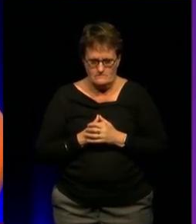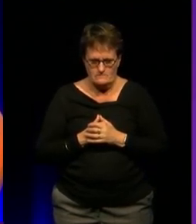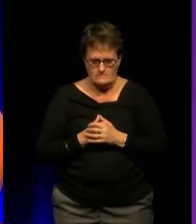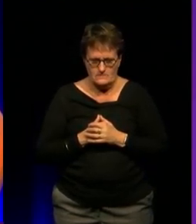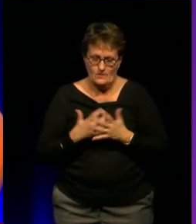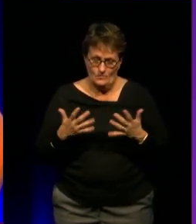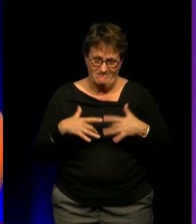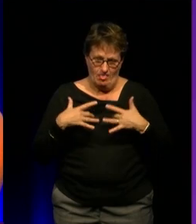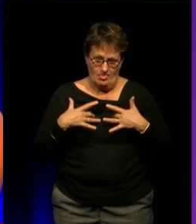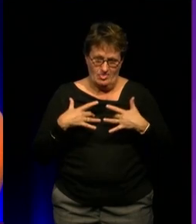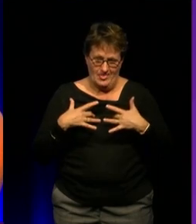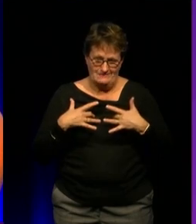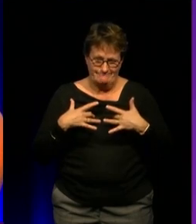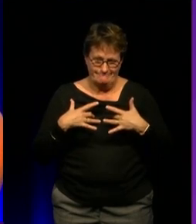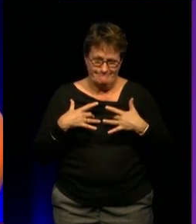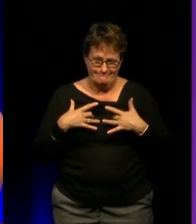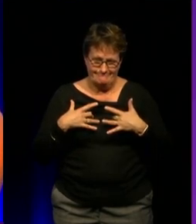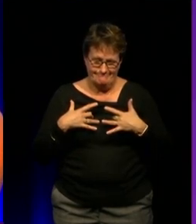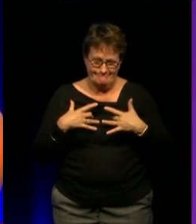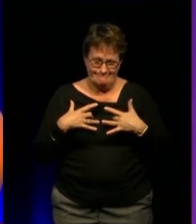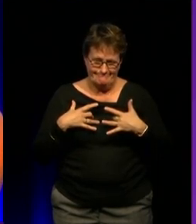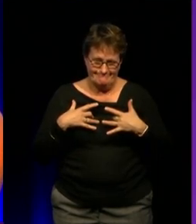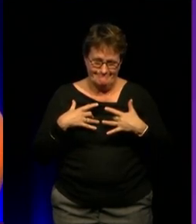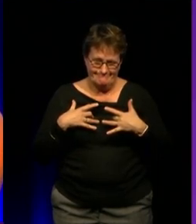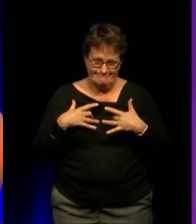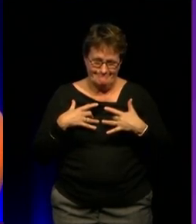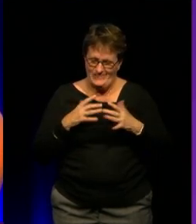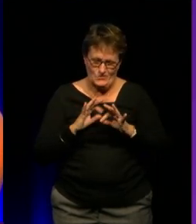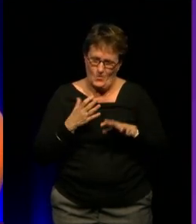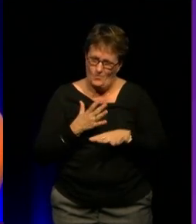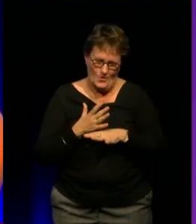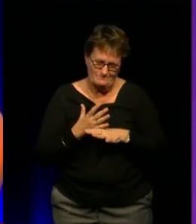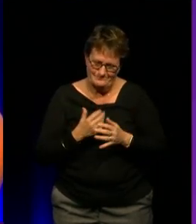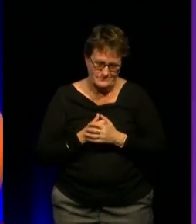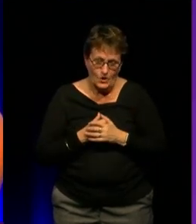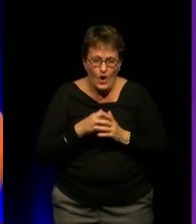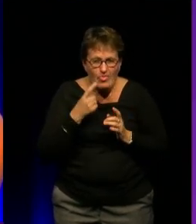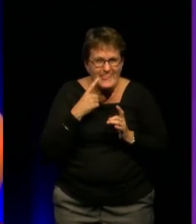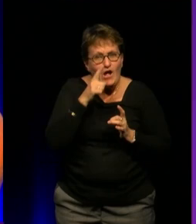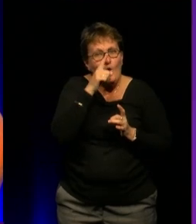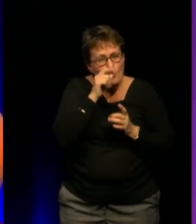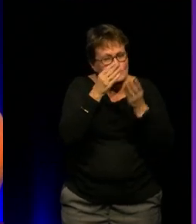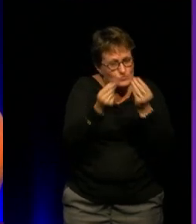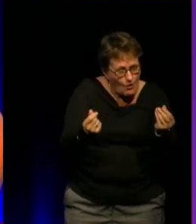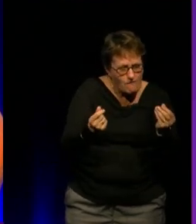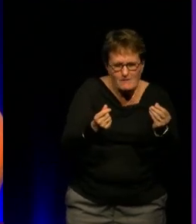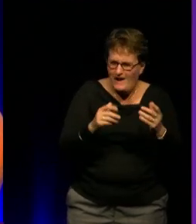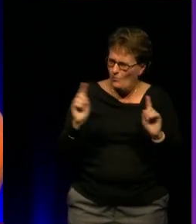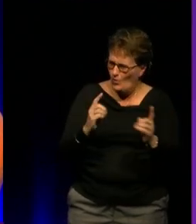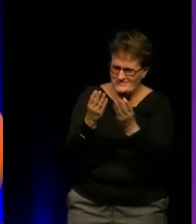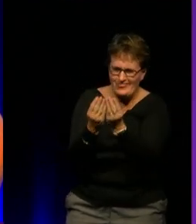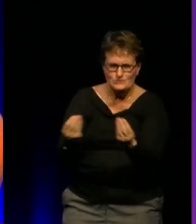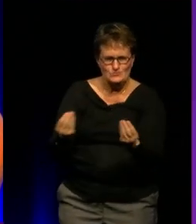we were done. We were done. I felt like it was a solvable problem. We just didn't have the right solution yet, and so